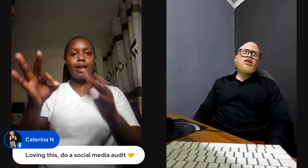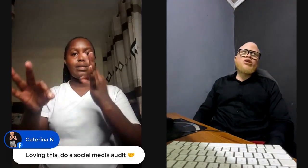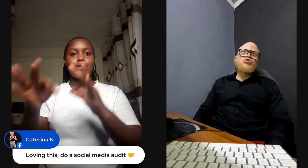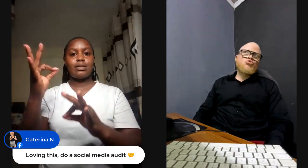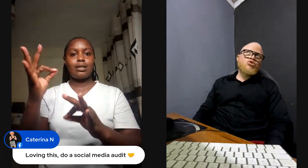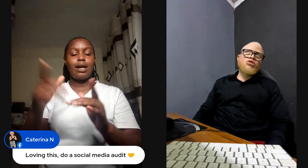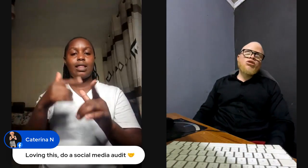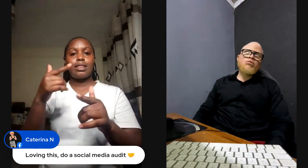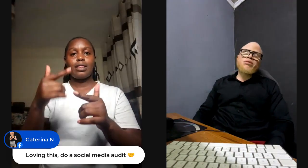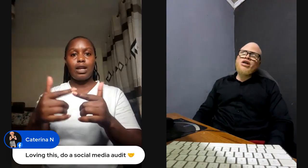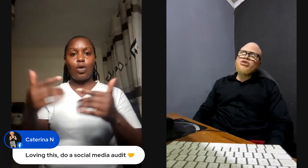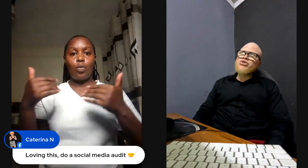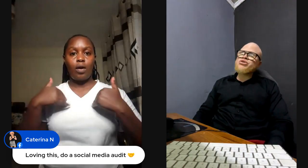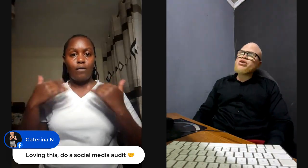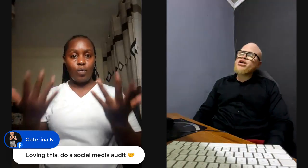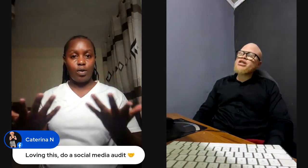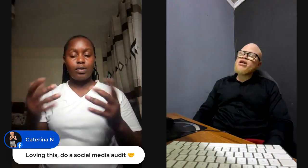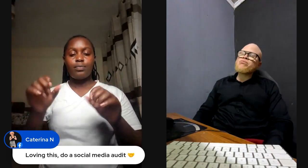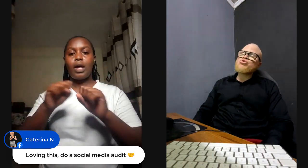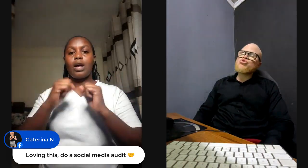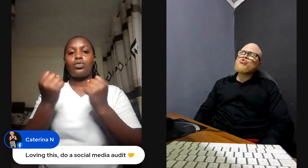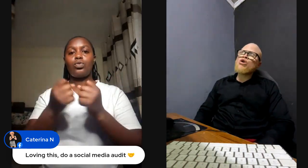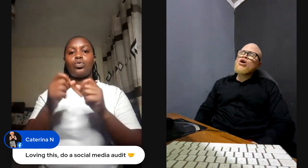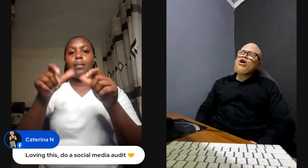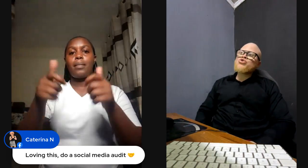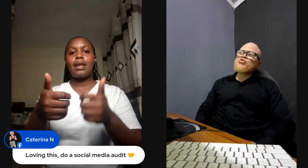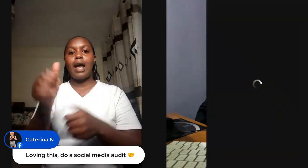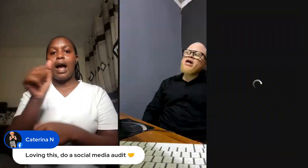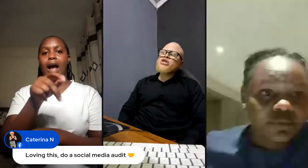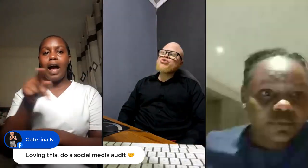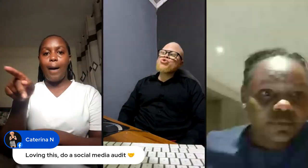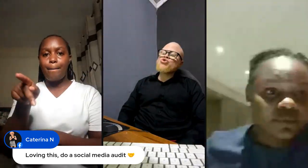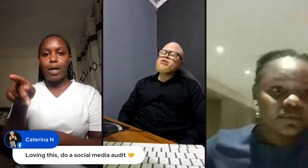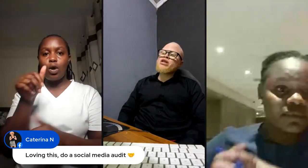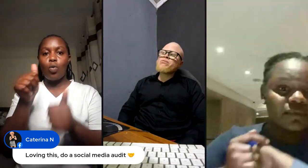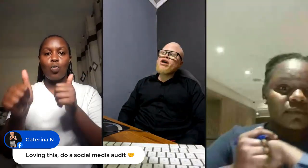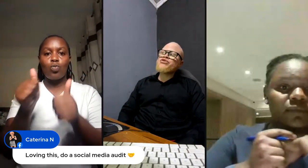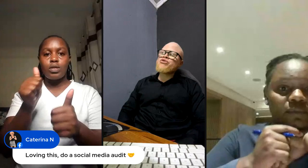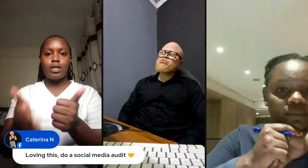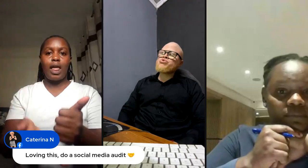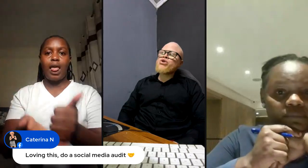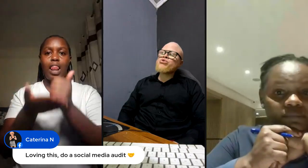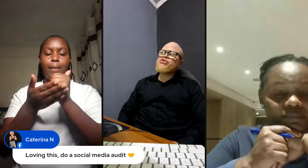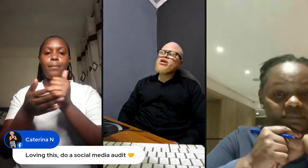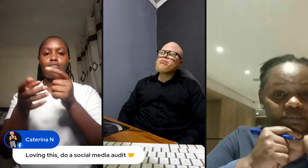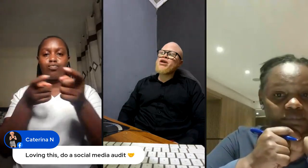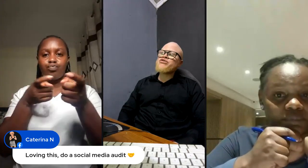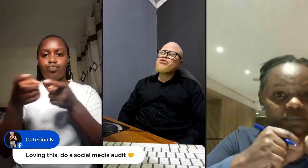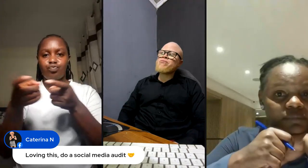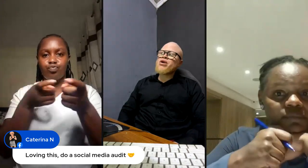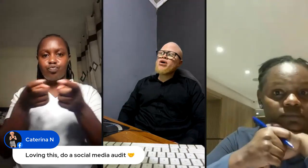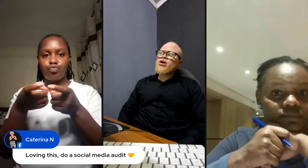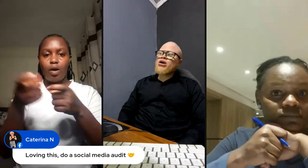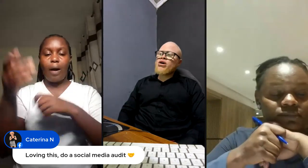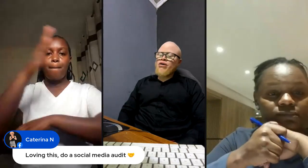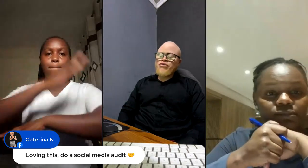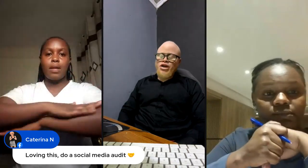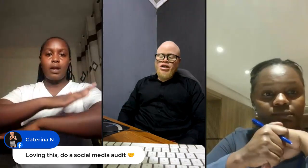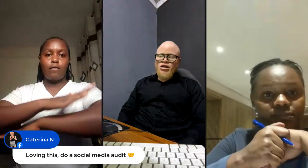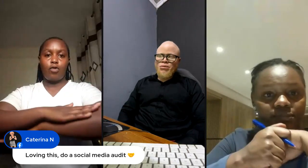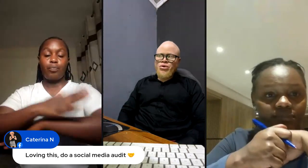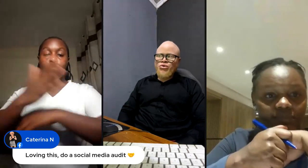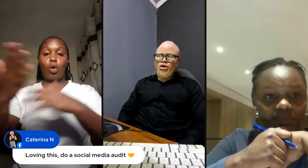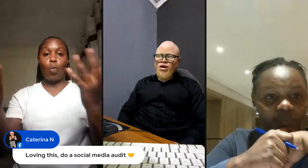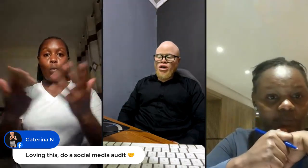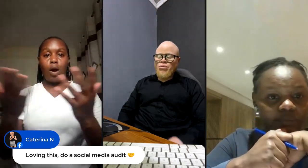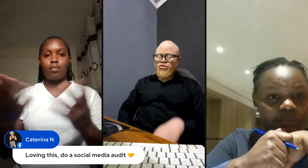social media suite applications that help you to manage your social media platforms, where you'd find a platform. I'm